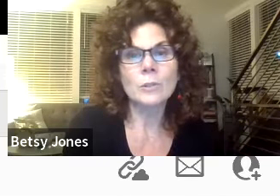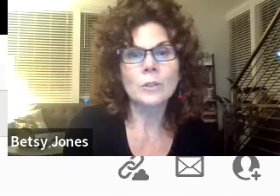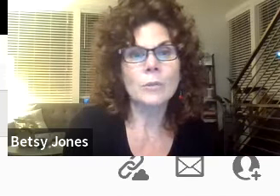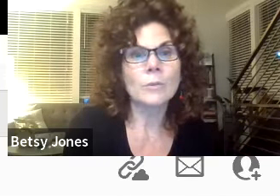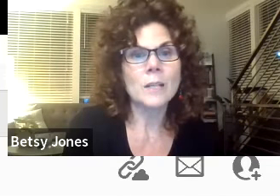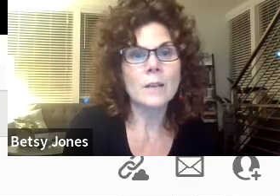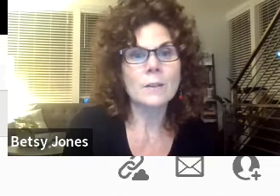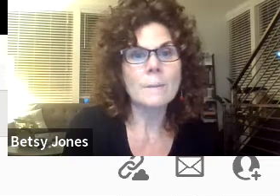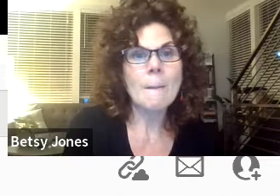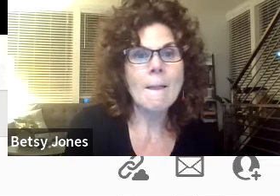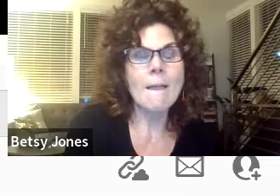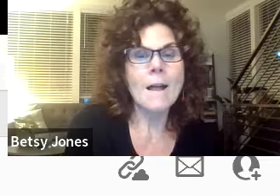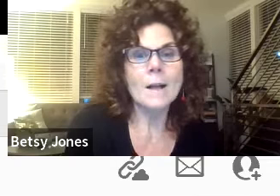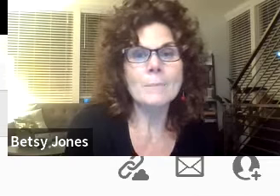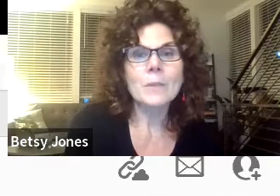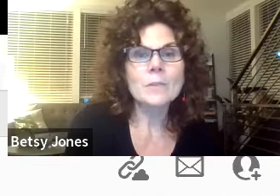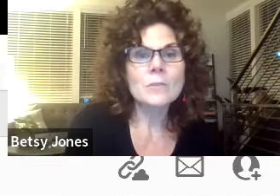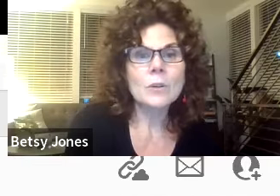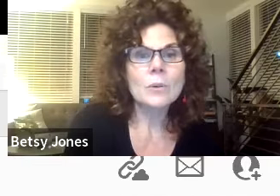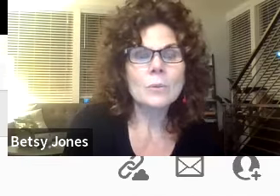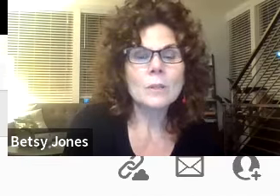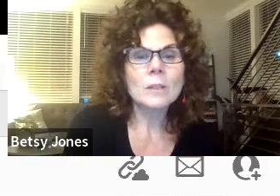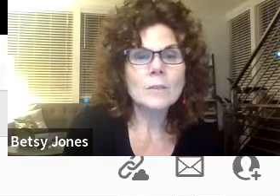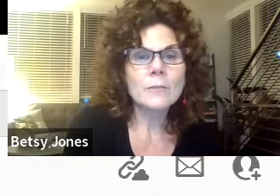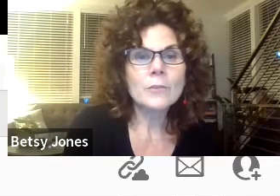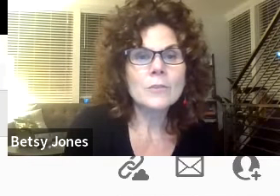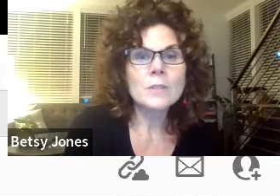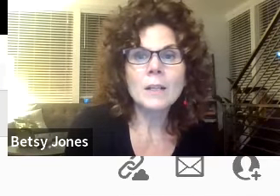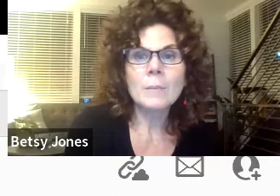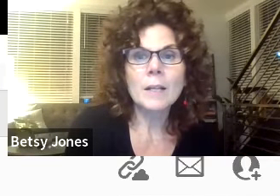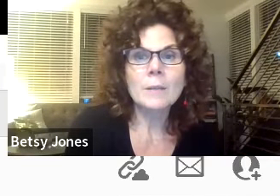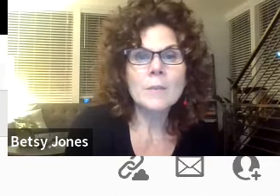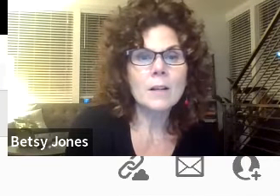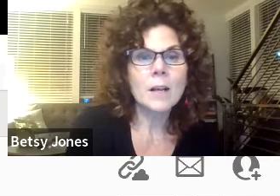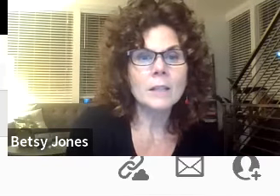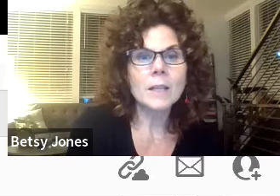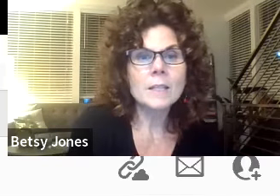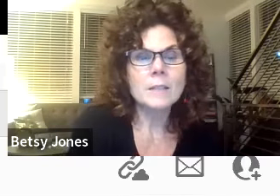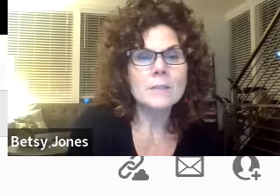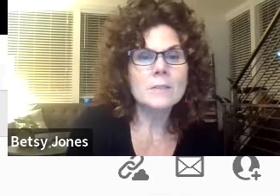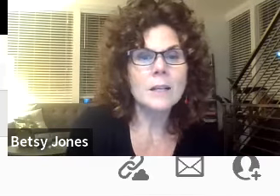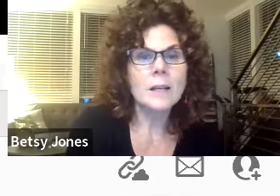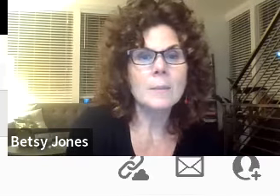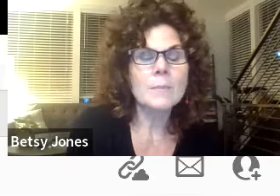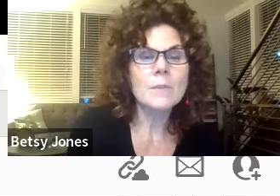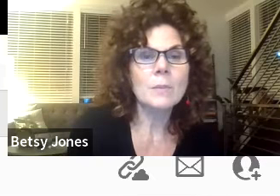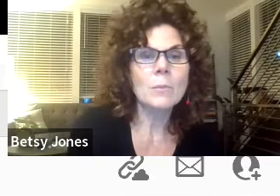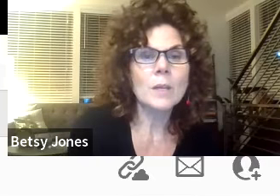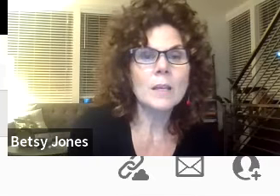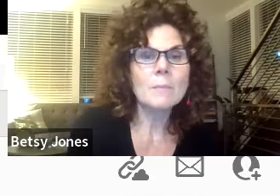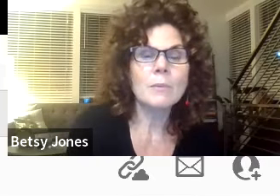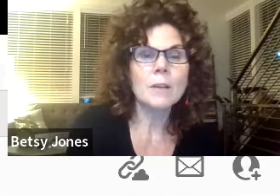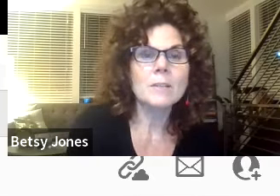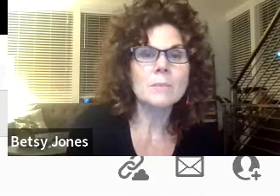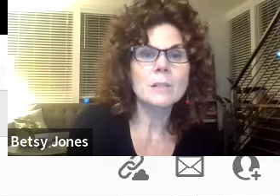we learn and grow together. So the first item that I'll highlight is that